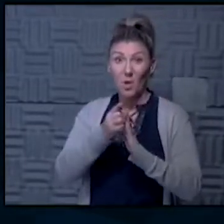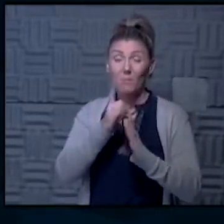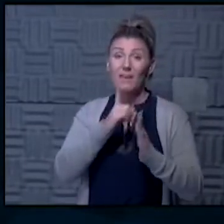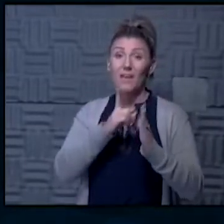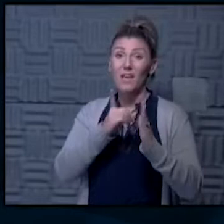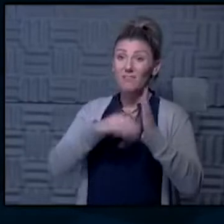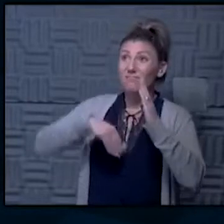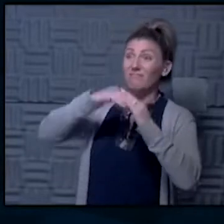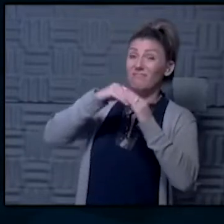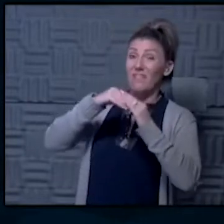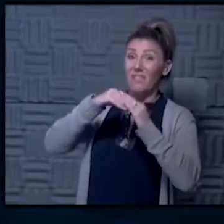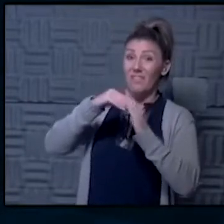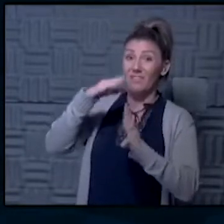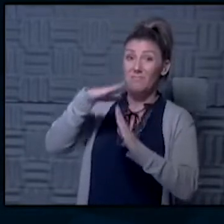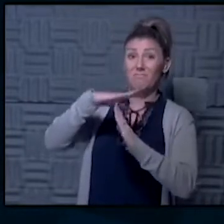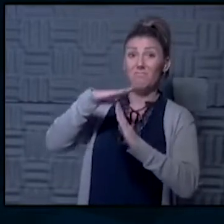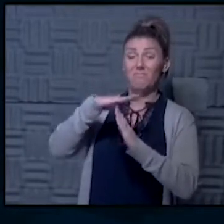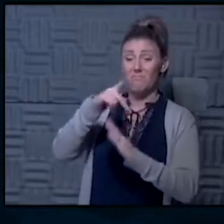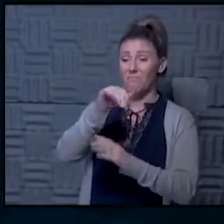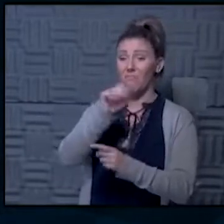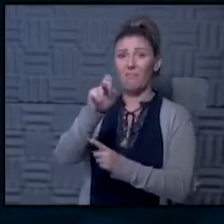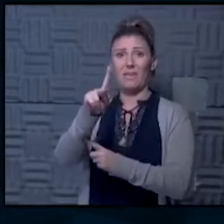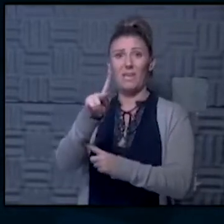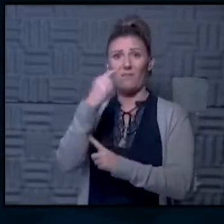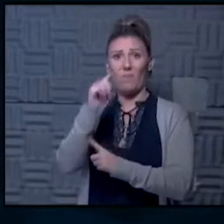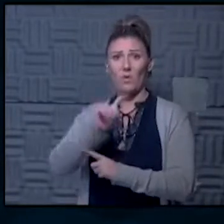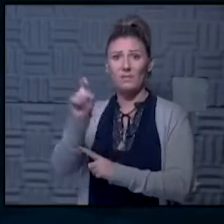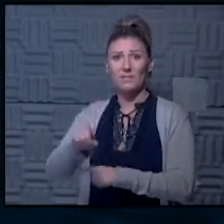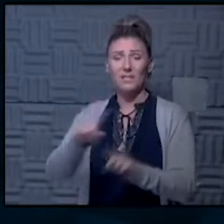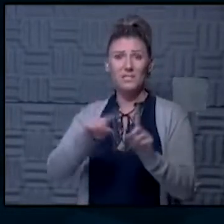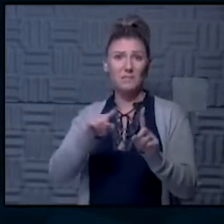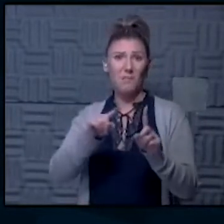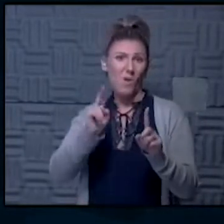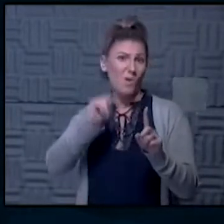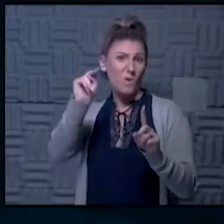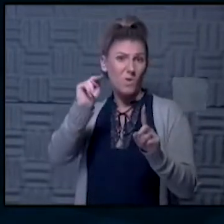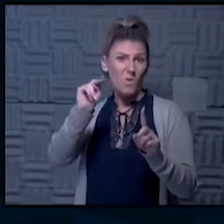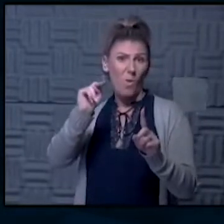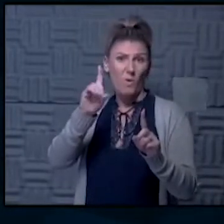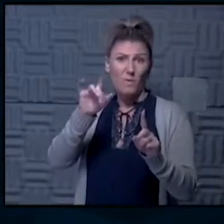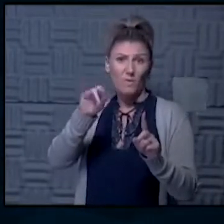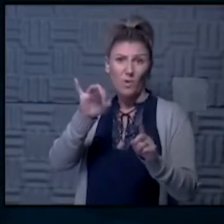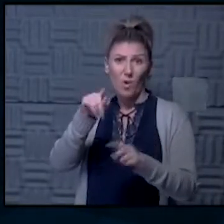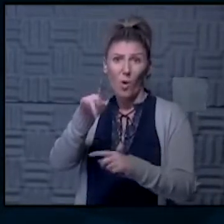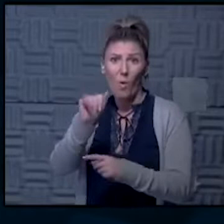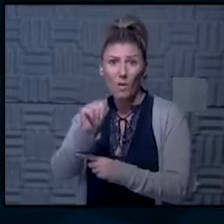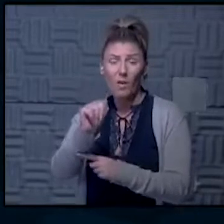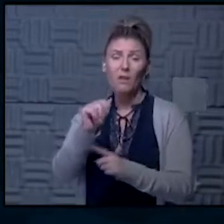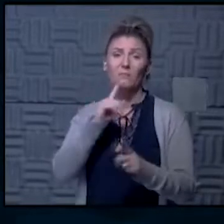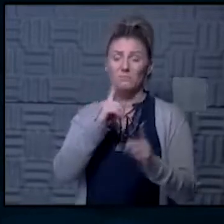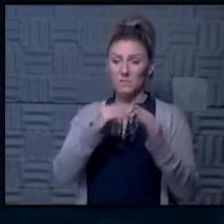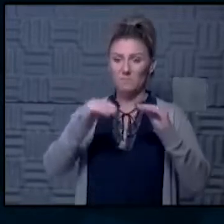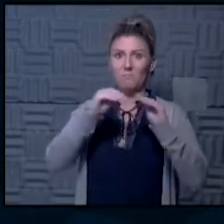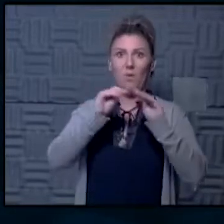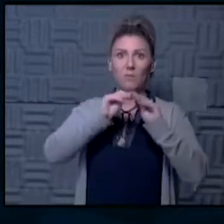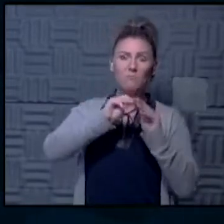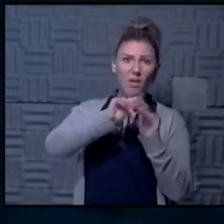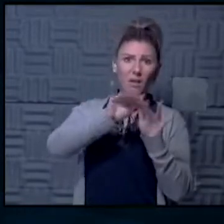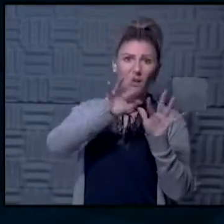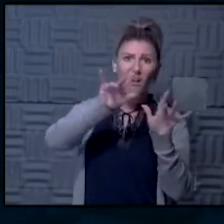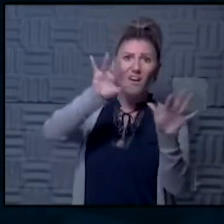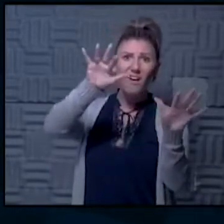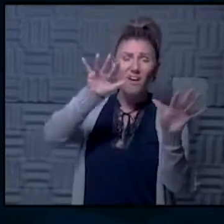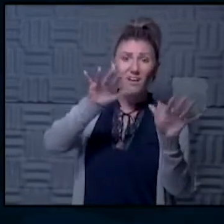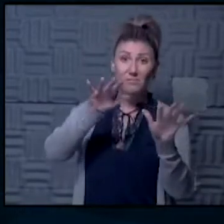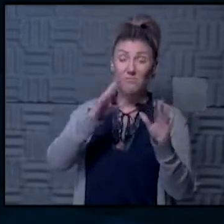peak for Texas. But North Dakota, in a population-adjusted fashion, has significantly more disease spread right now,